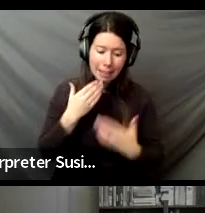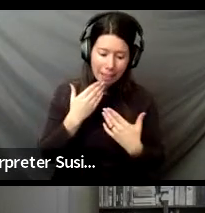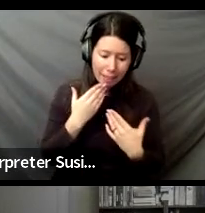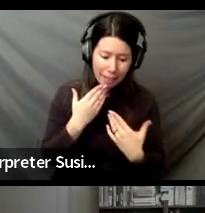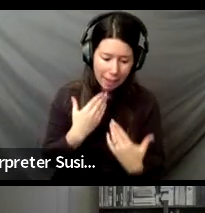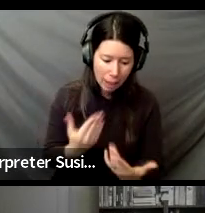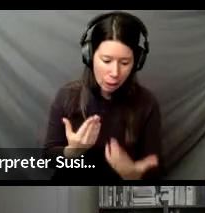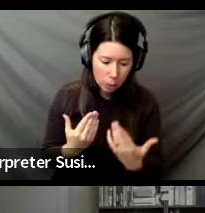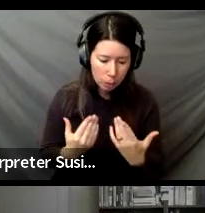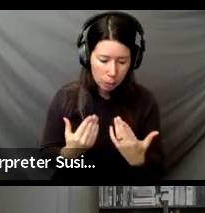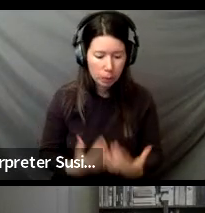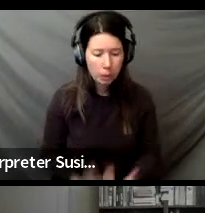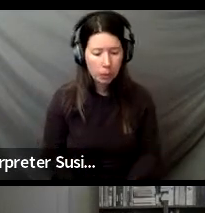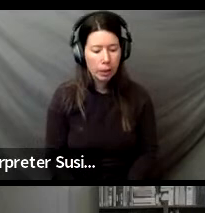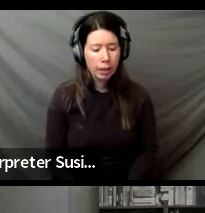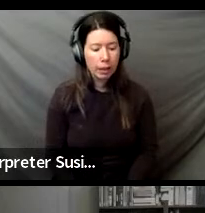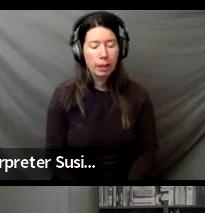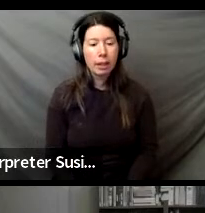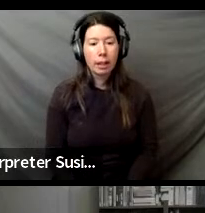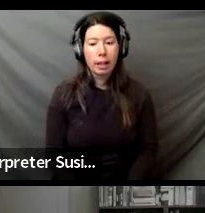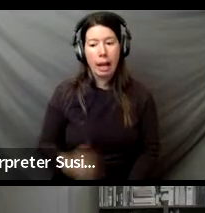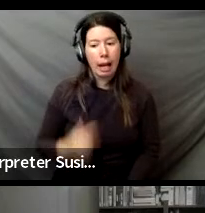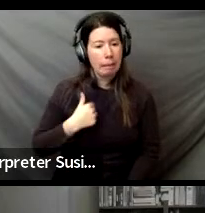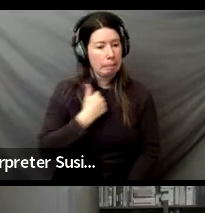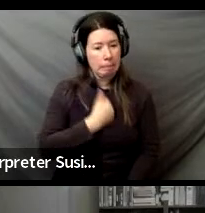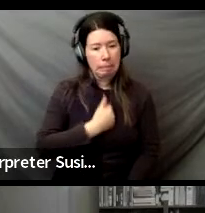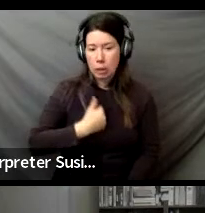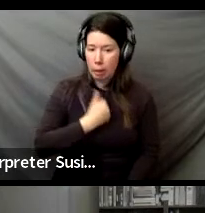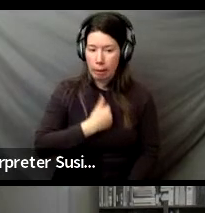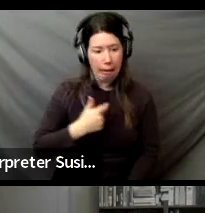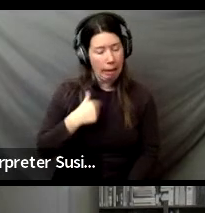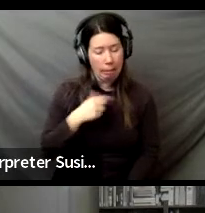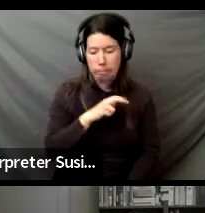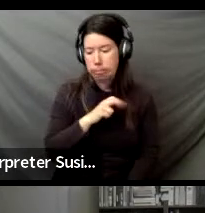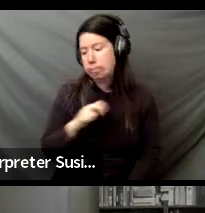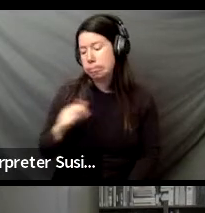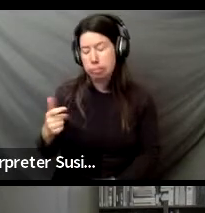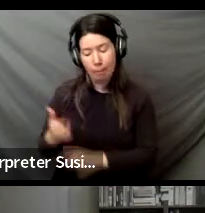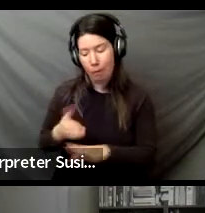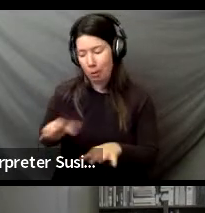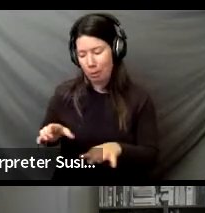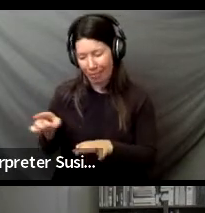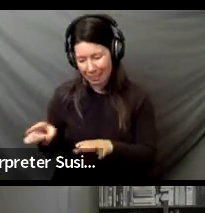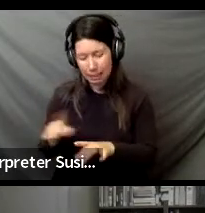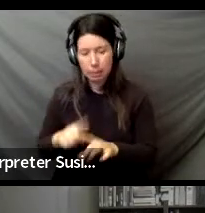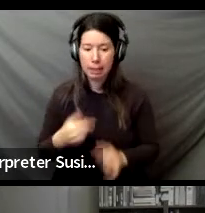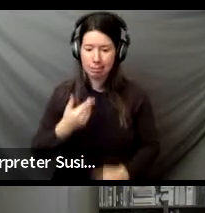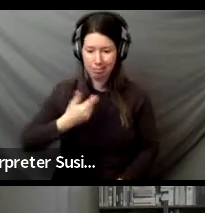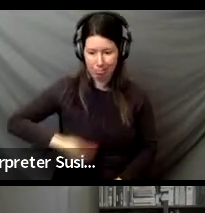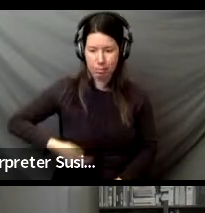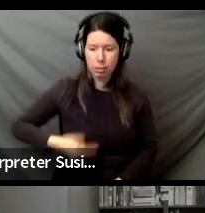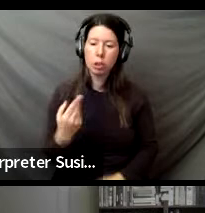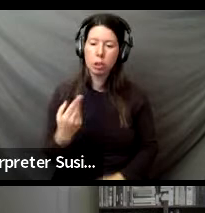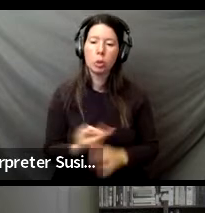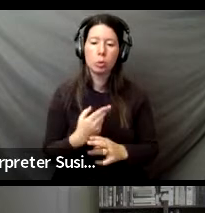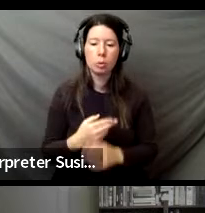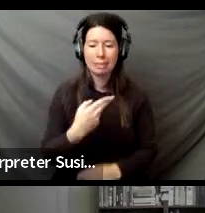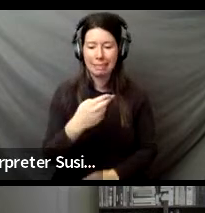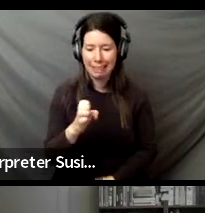apologize for running to the next thing before doing this, but my pronouns are he, him.